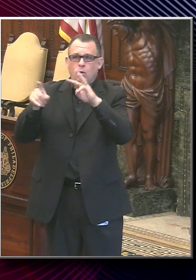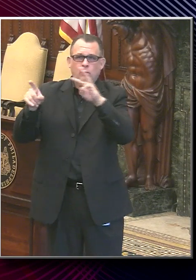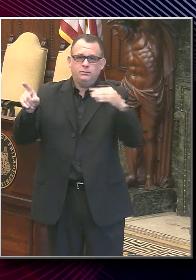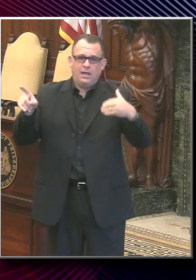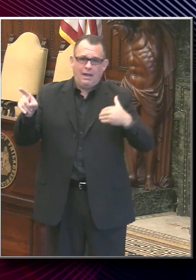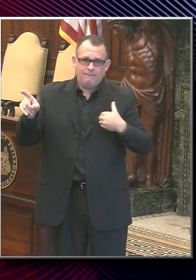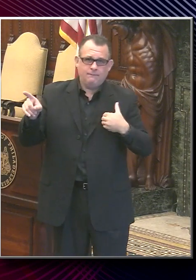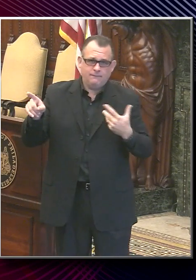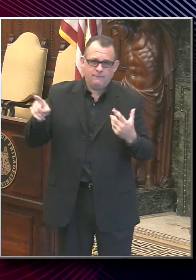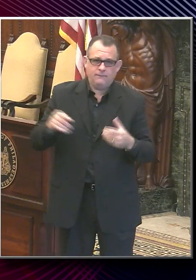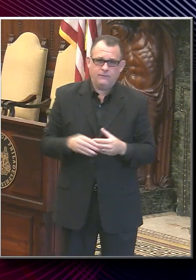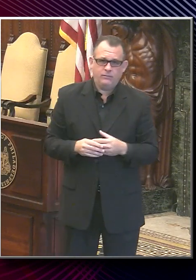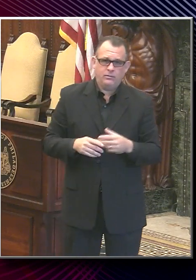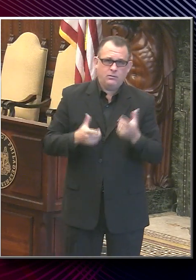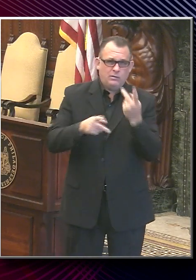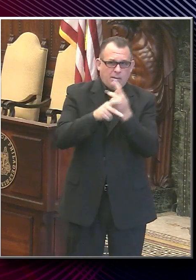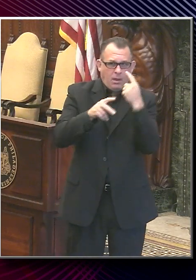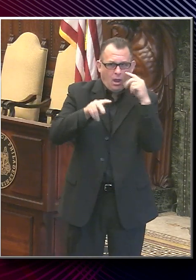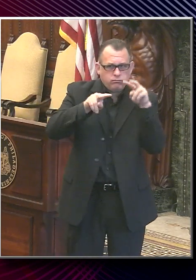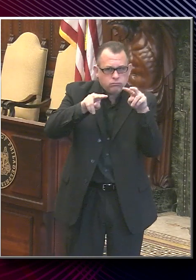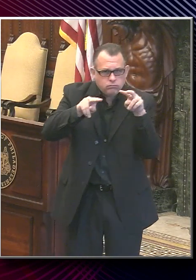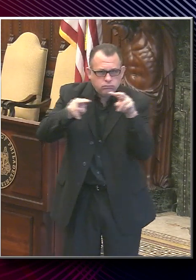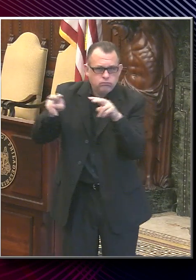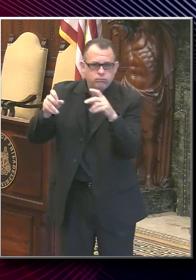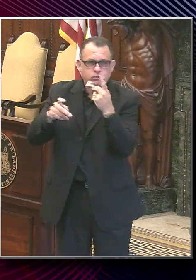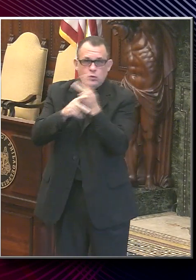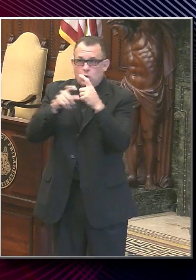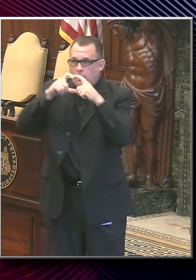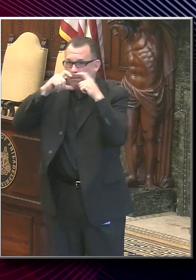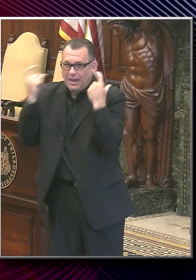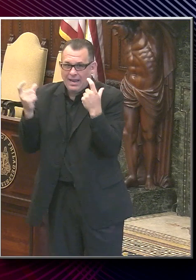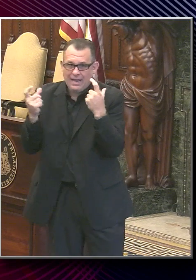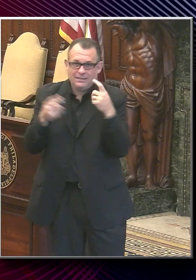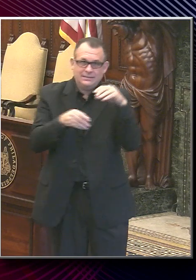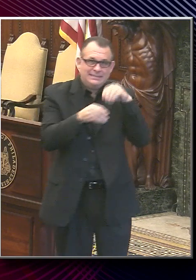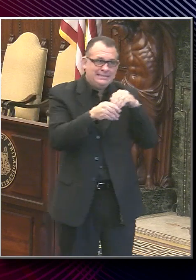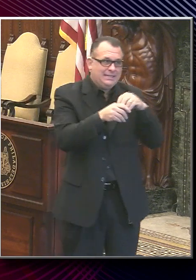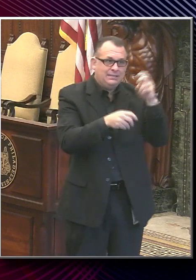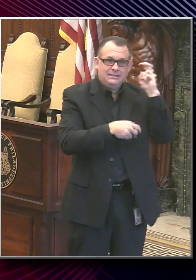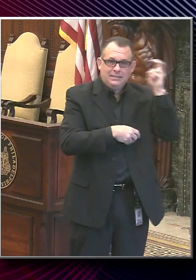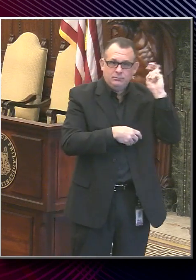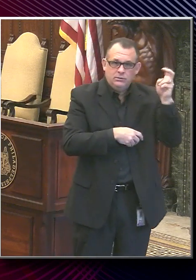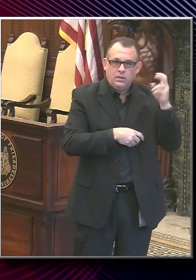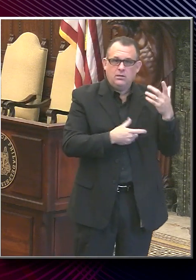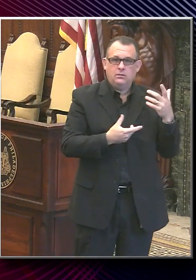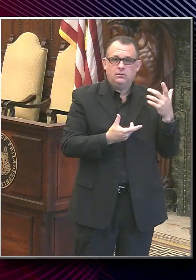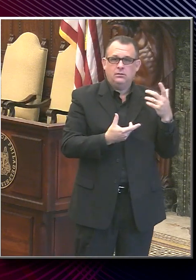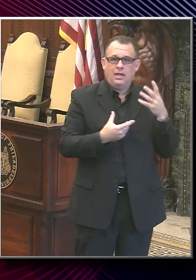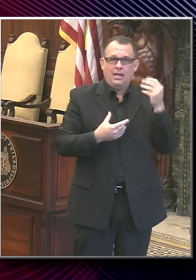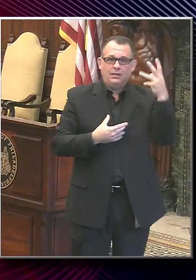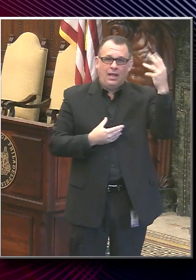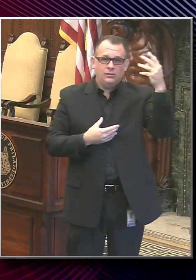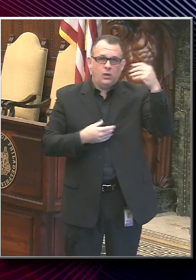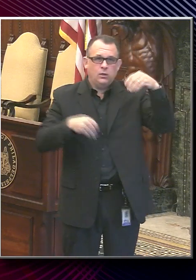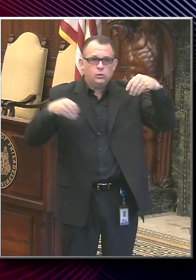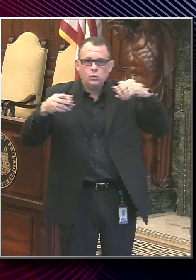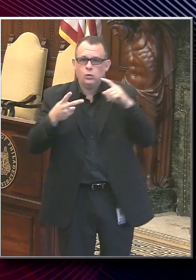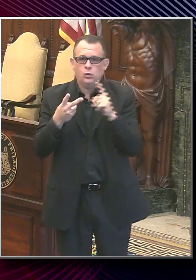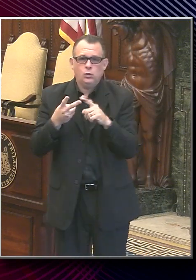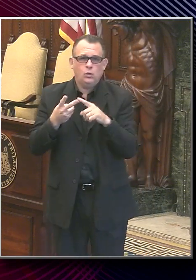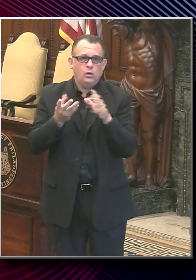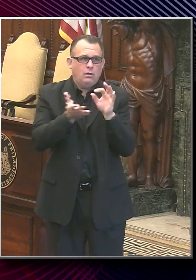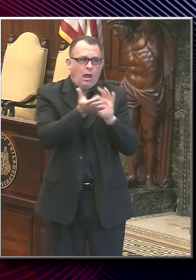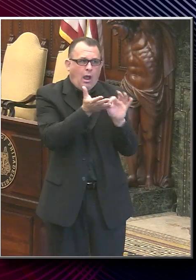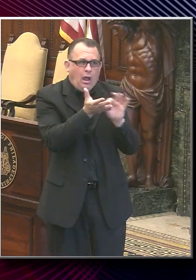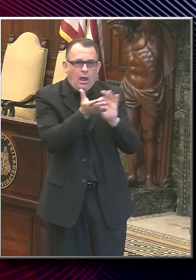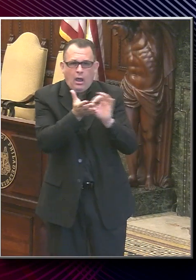based upon observations we're doing on people in indoor SEPTA stations and exiting retail stores. When we completed the data from last